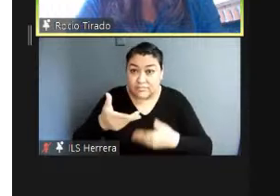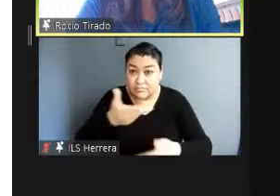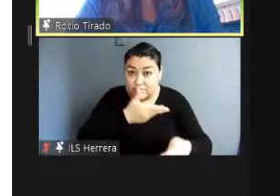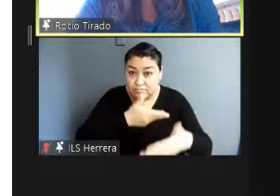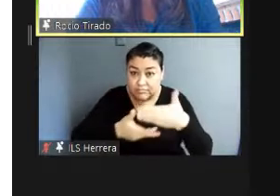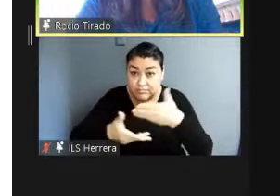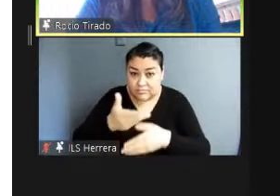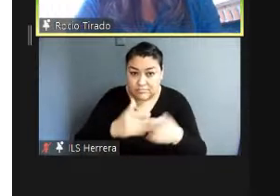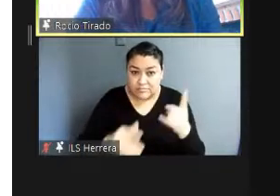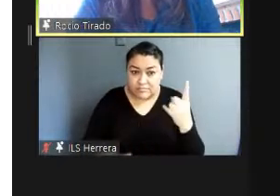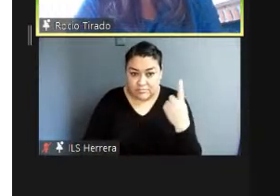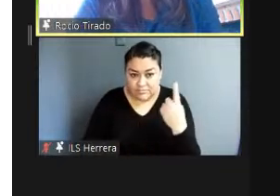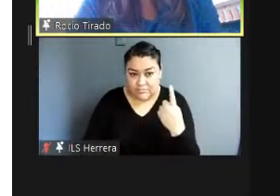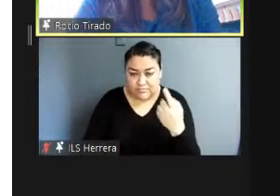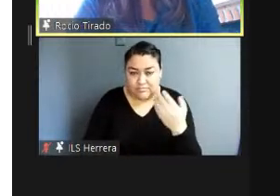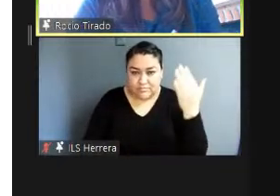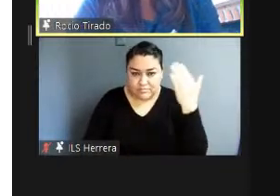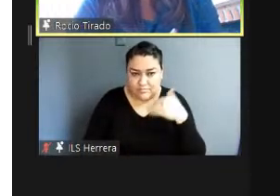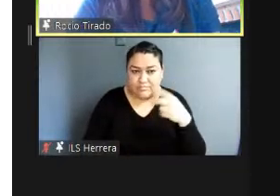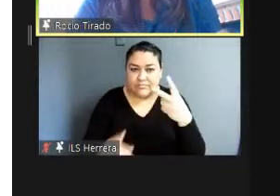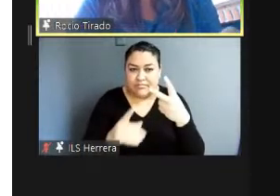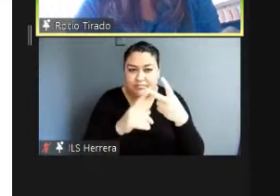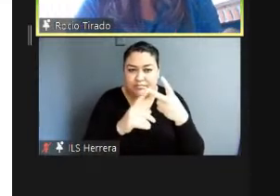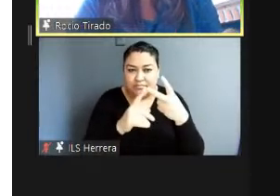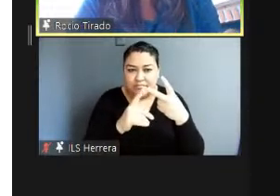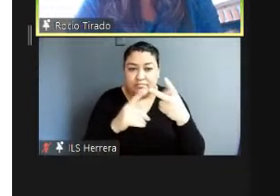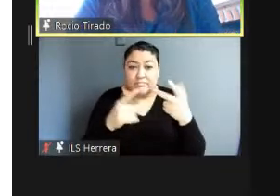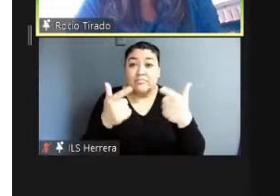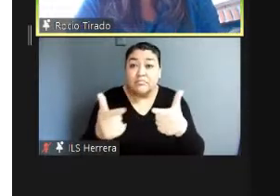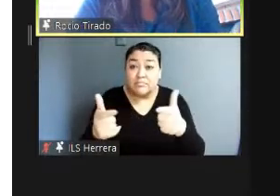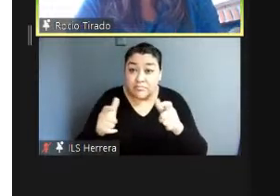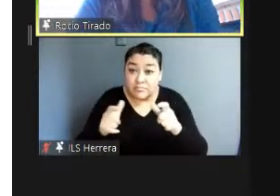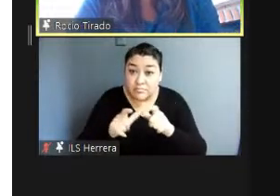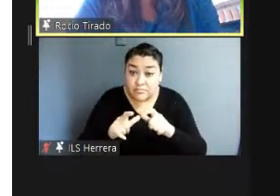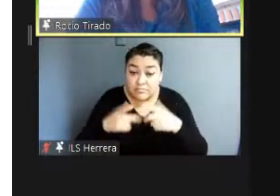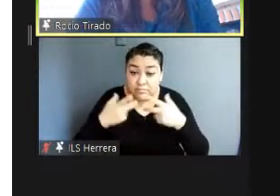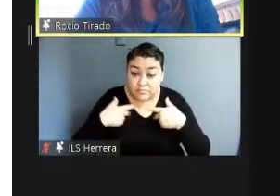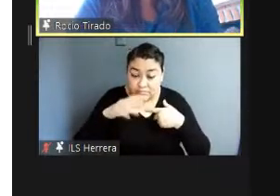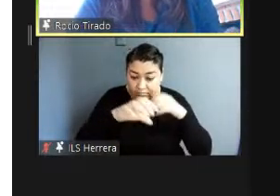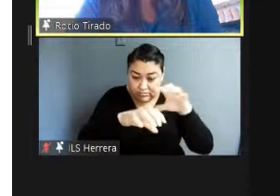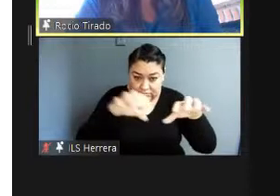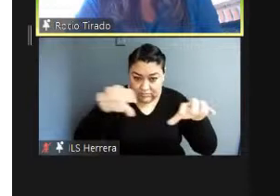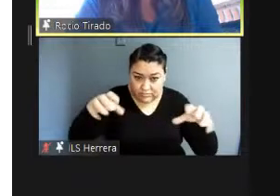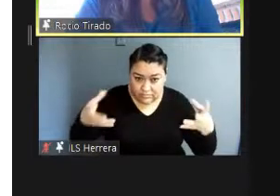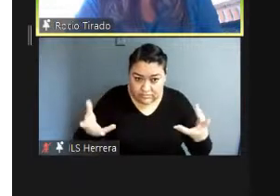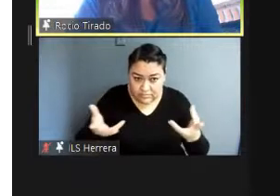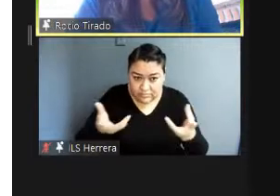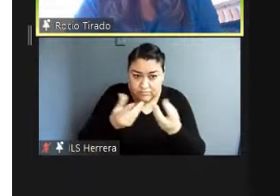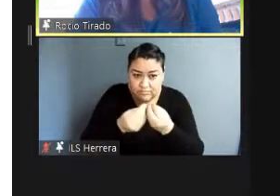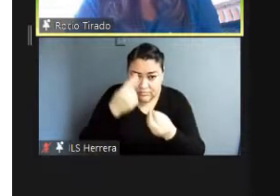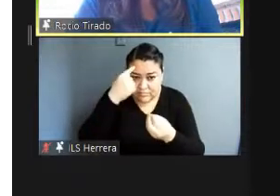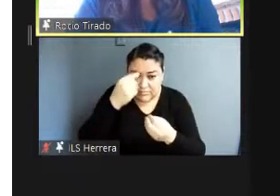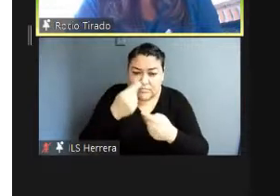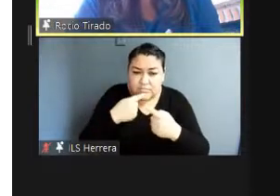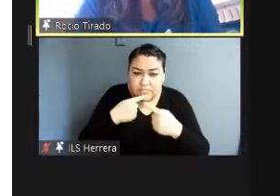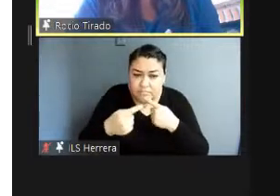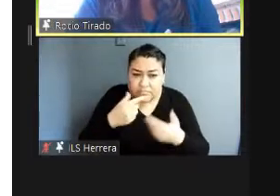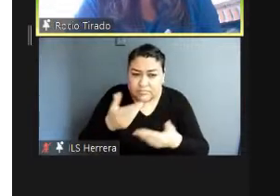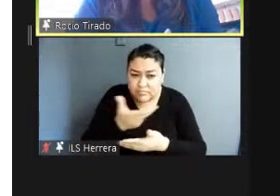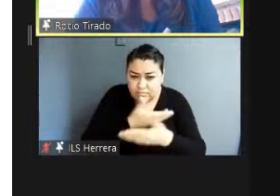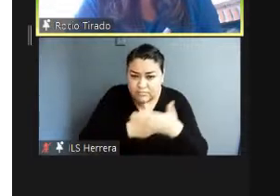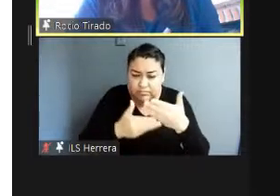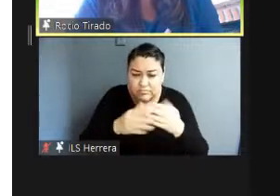activities to favor the dialogue among them, to create groups of the different areas and curriculum